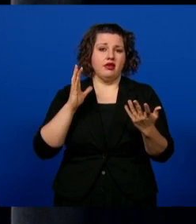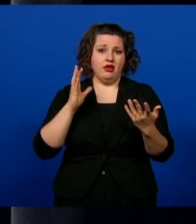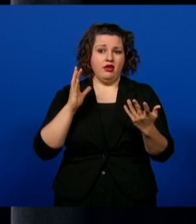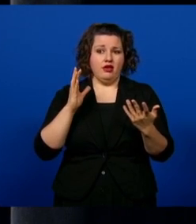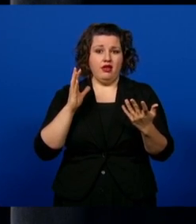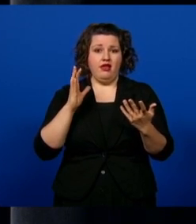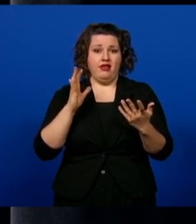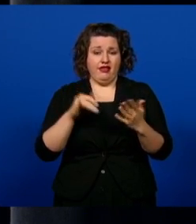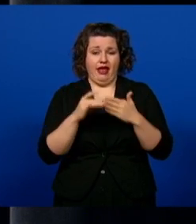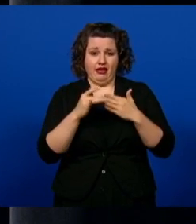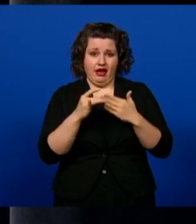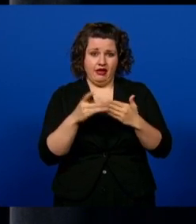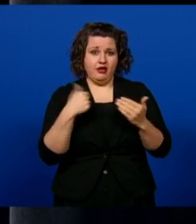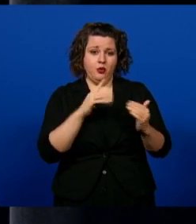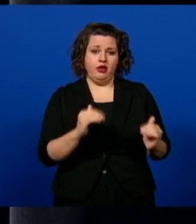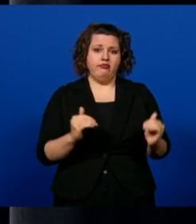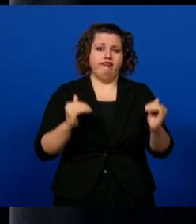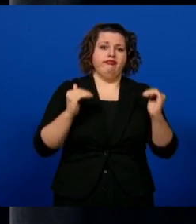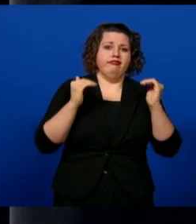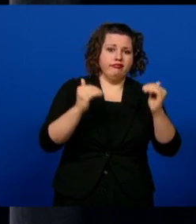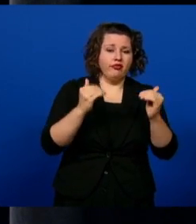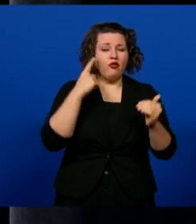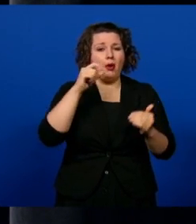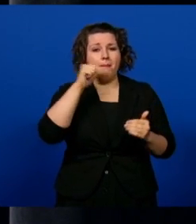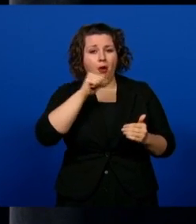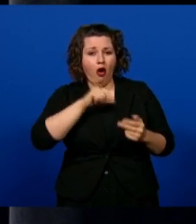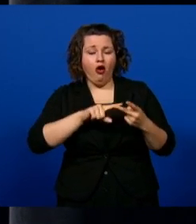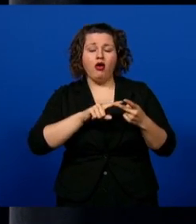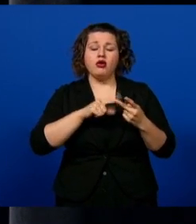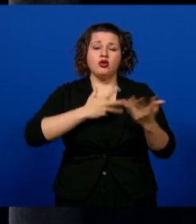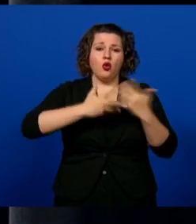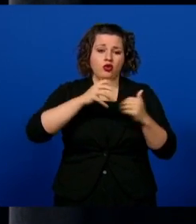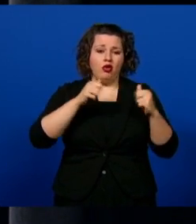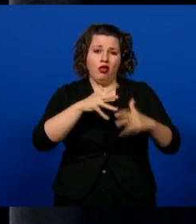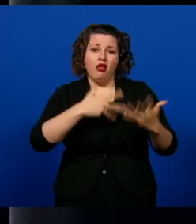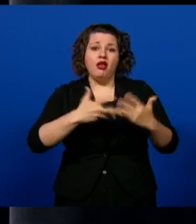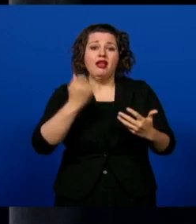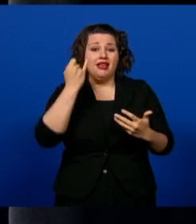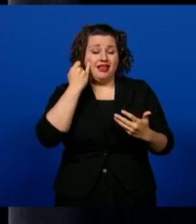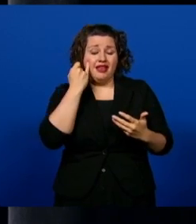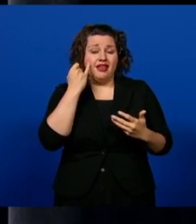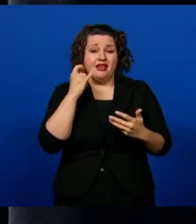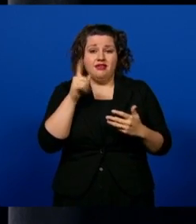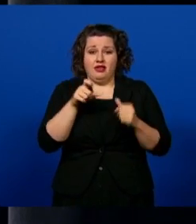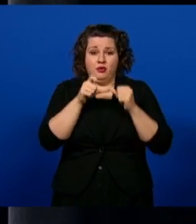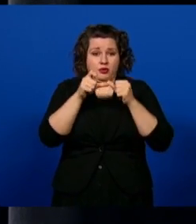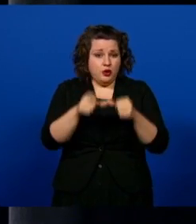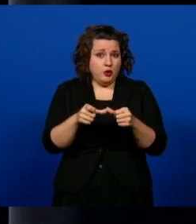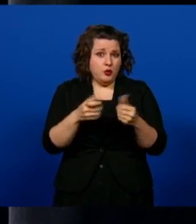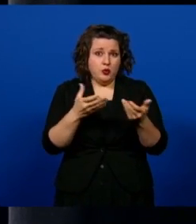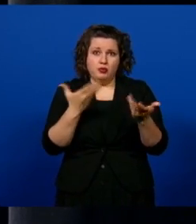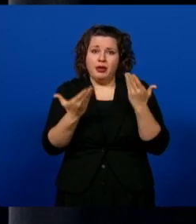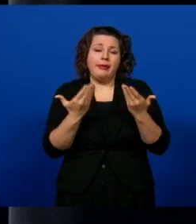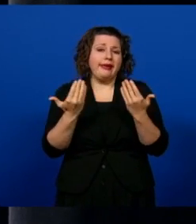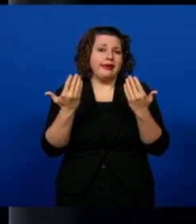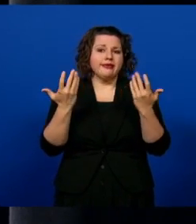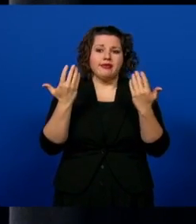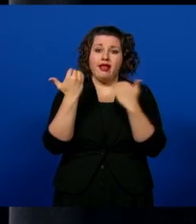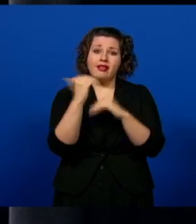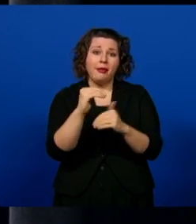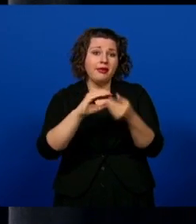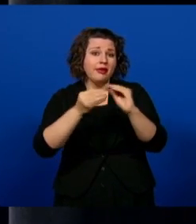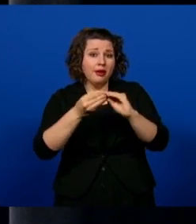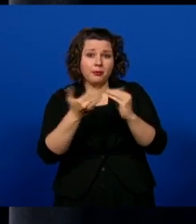on the guidelines that we have in place for bars and social gathering. If we need to continue to do by maybe limit the numbers for